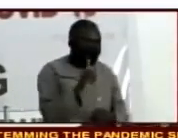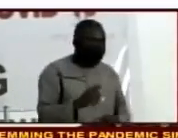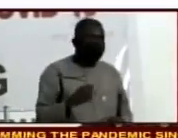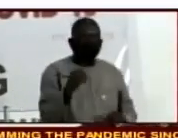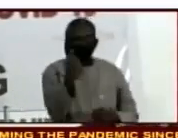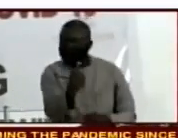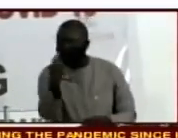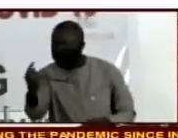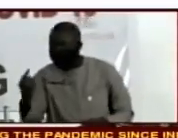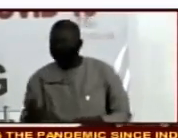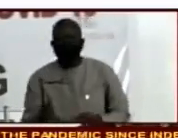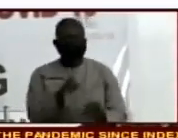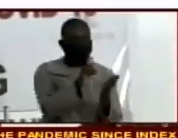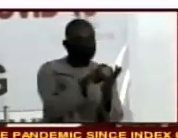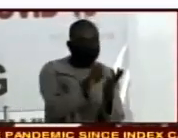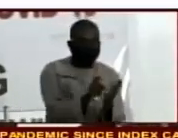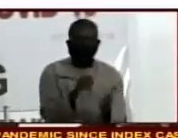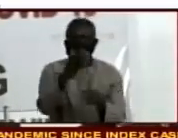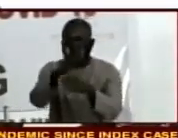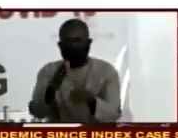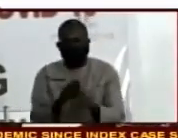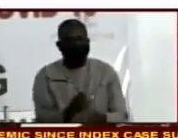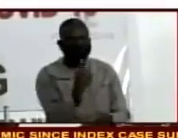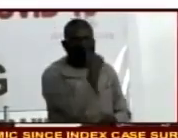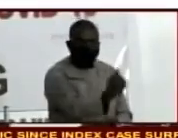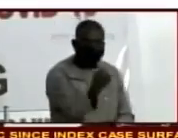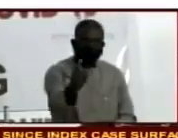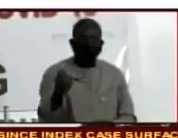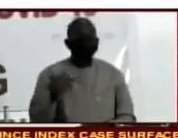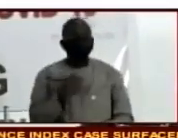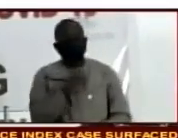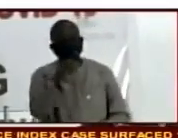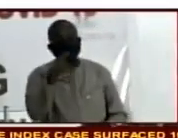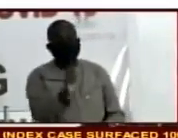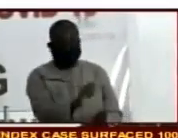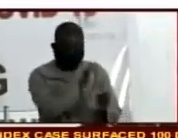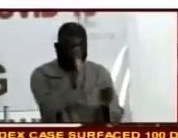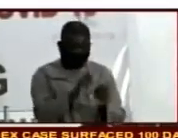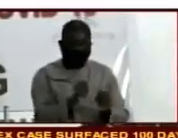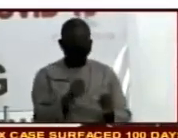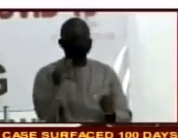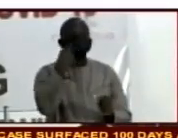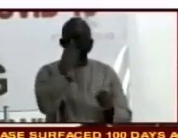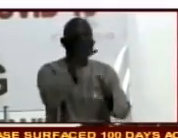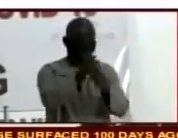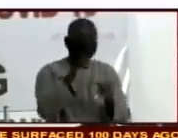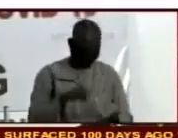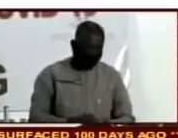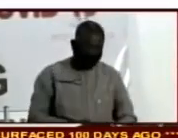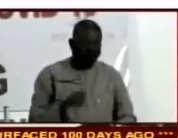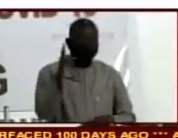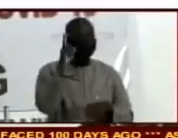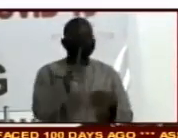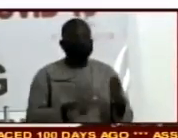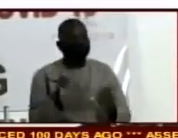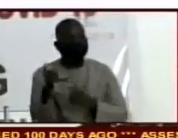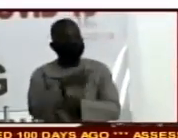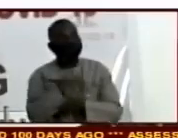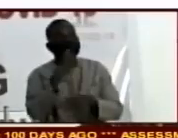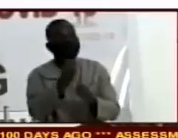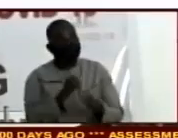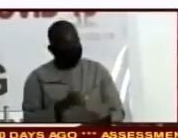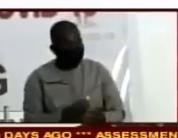of sanitizer that we have distributed in Nigeria, we can tell you exactly who has received it, what date he received it,